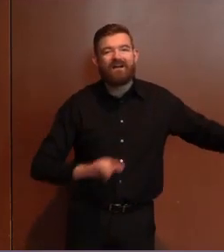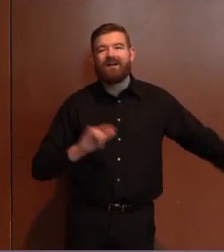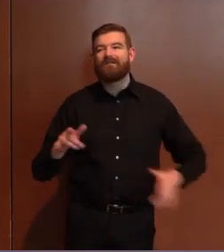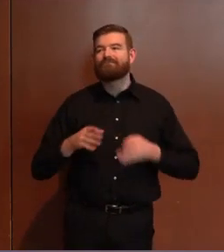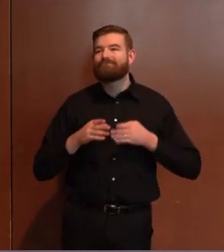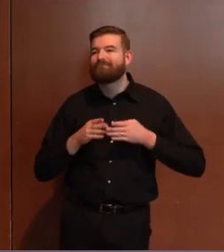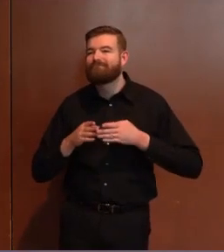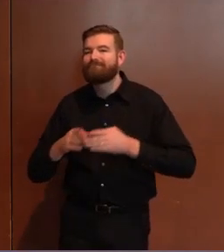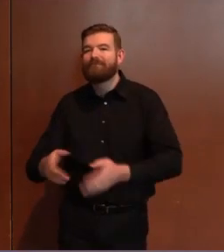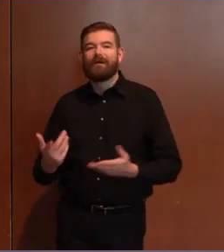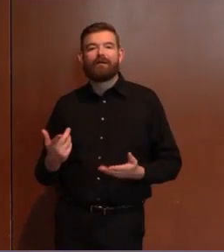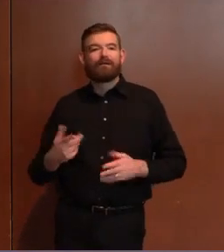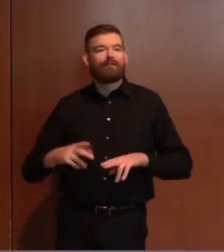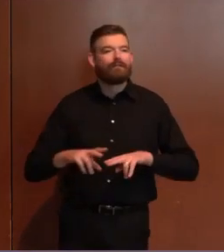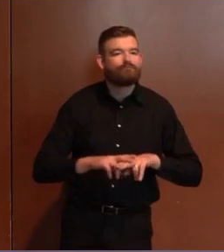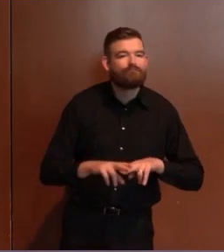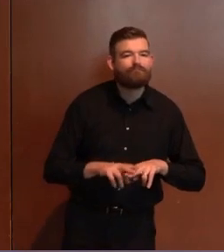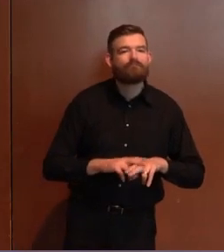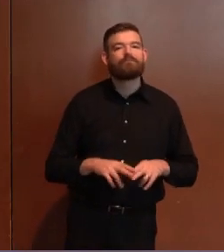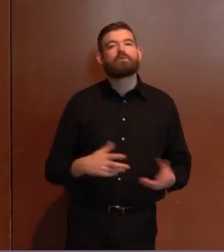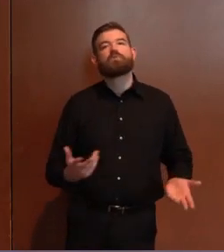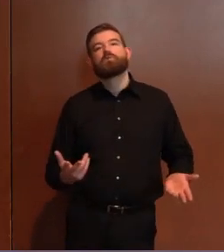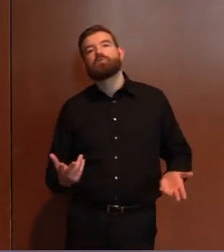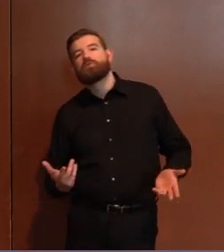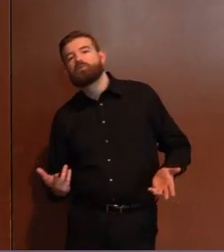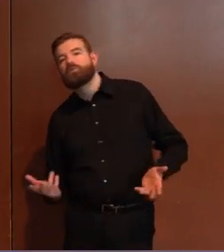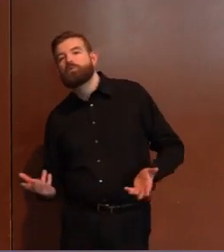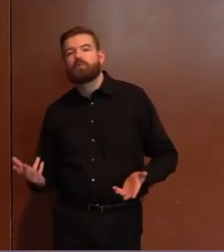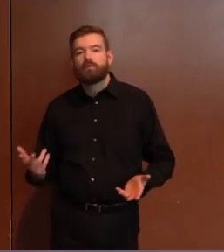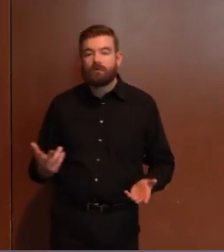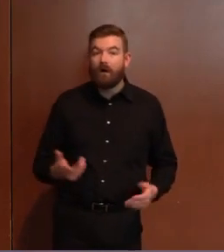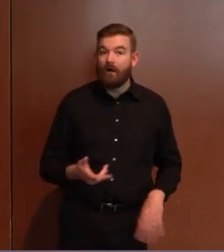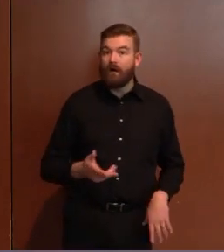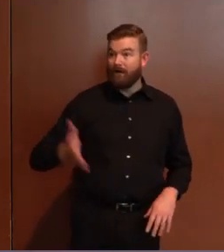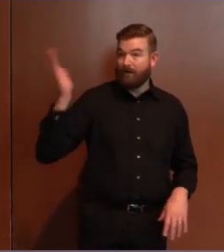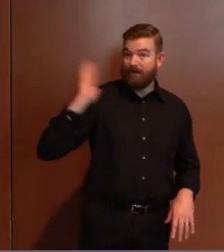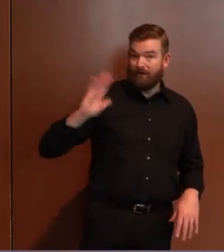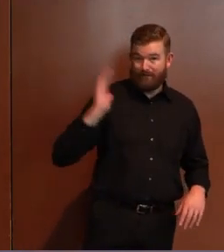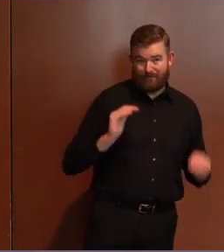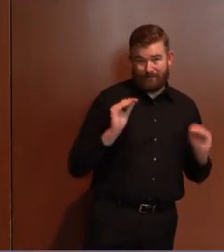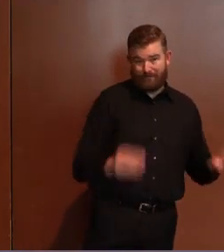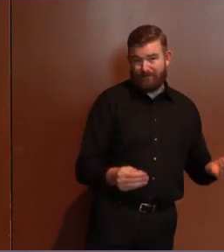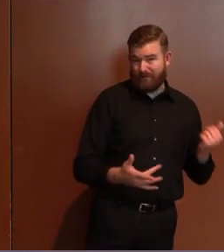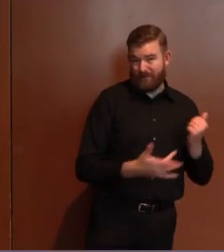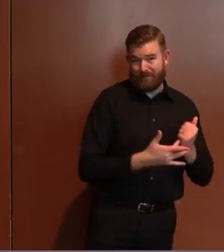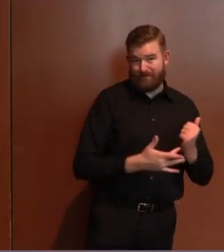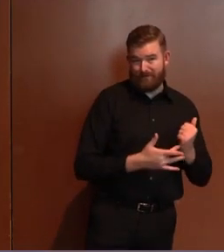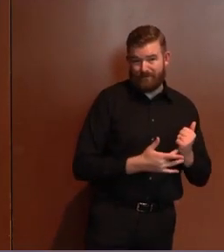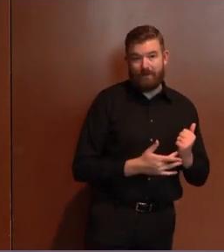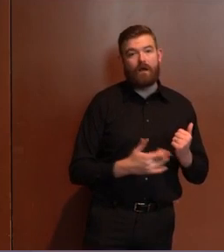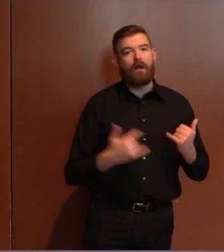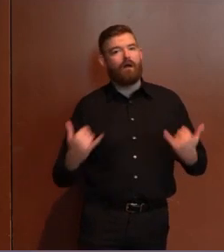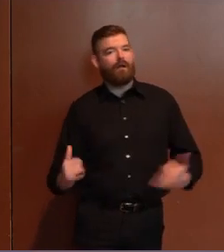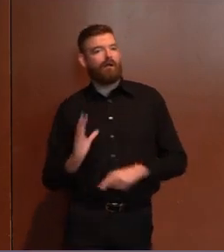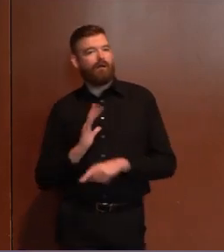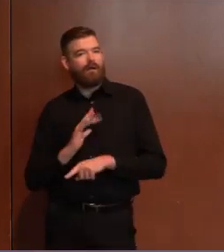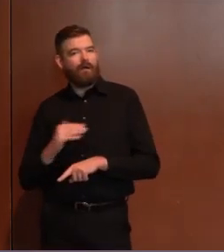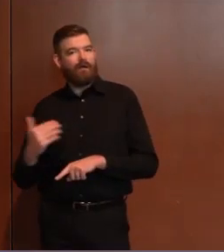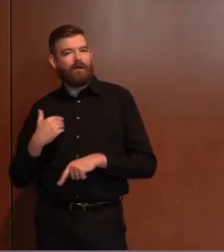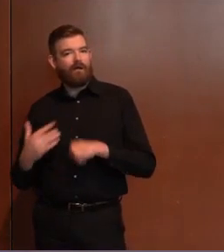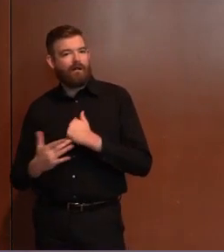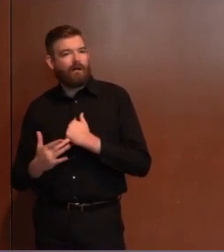news. The good news is we've got technology that we didn't have 102 years ago that allows us to virtually travel. So that to